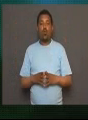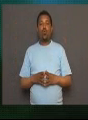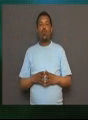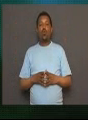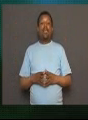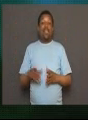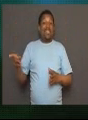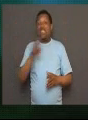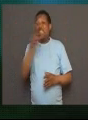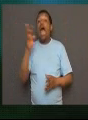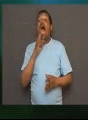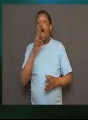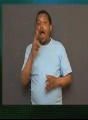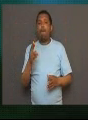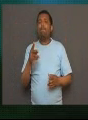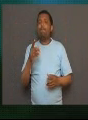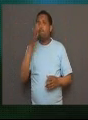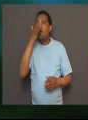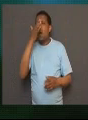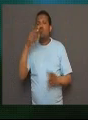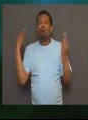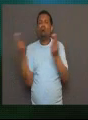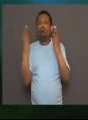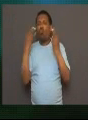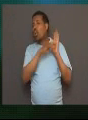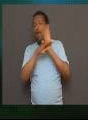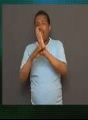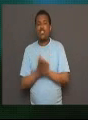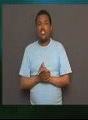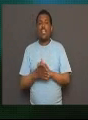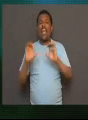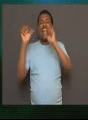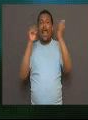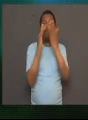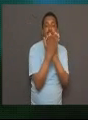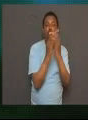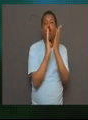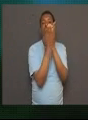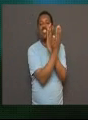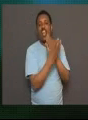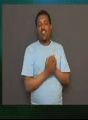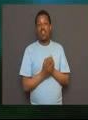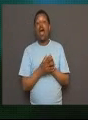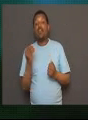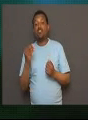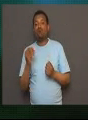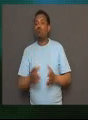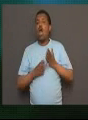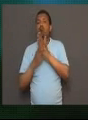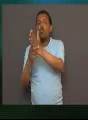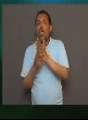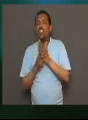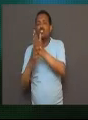They are most commonly used for representing climatic conditions,